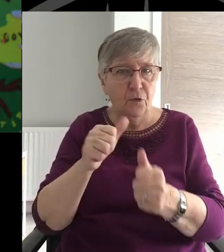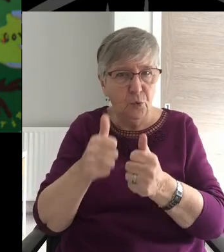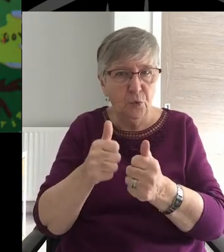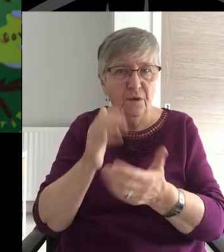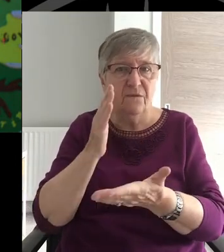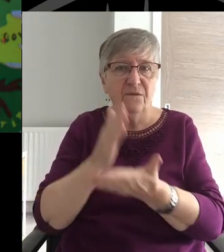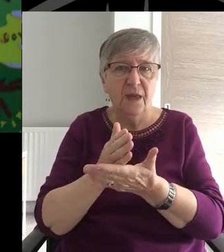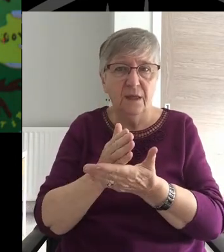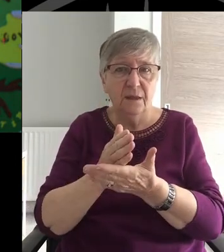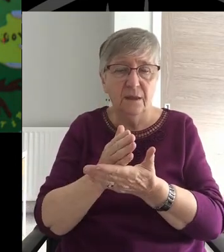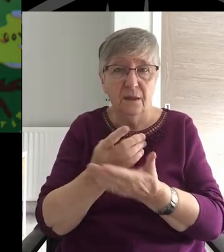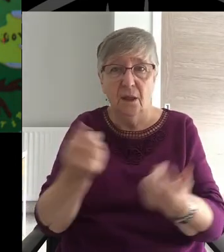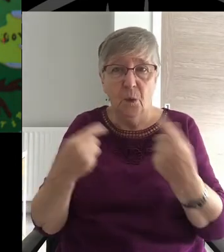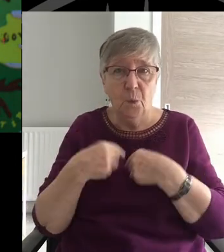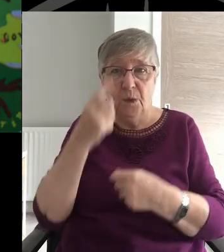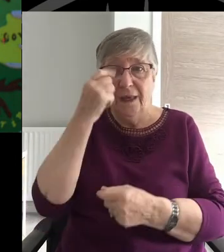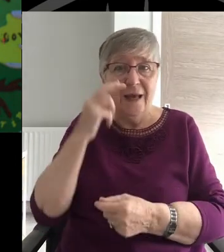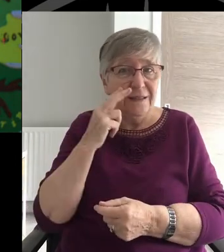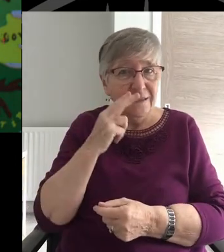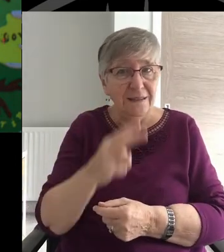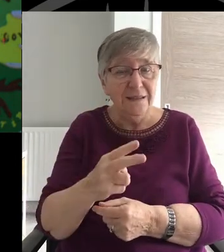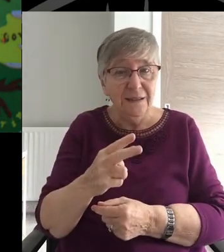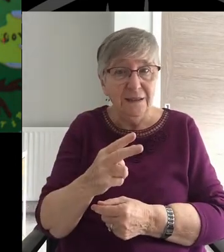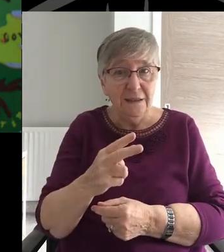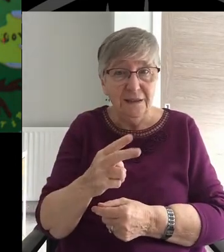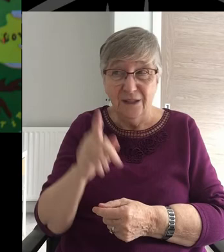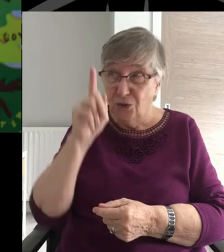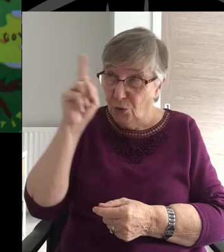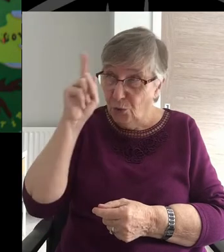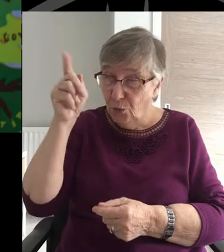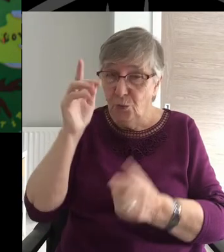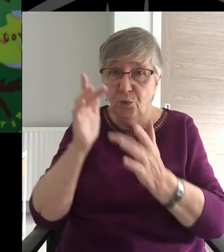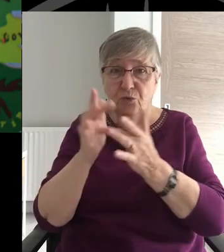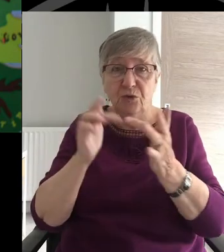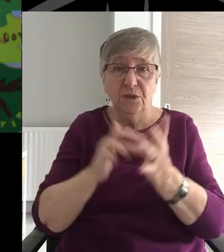that sees that it's you.